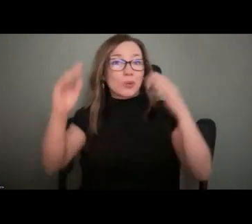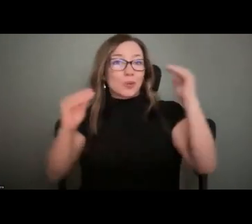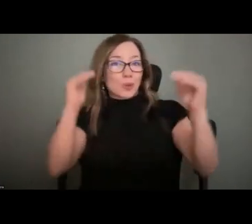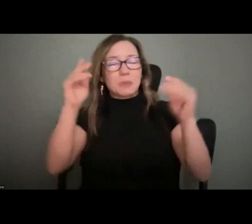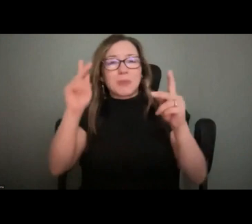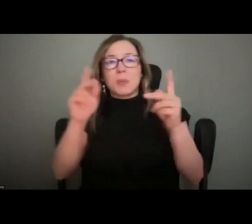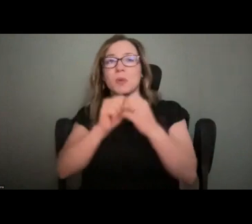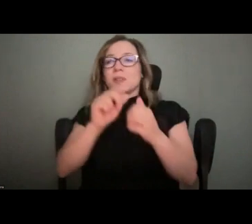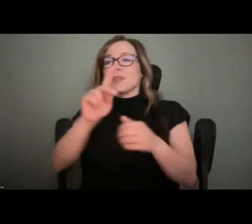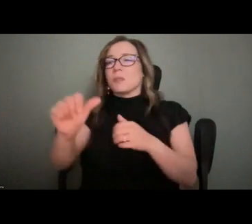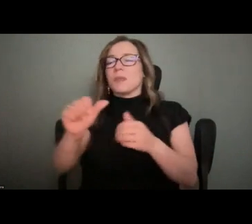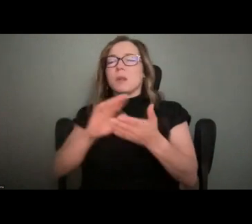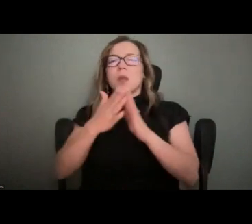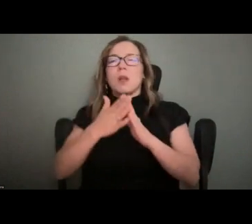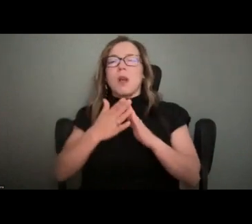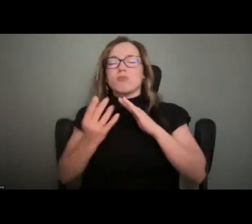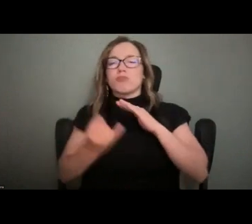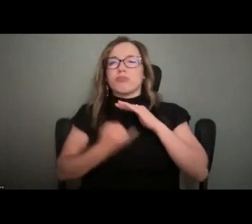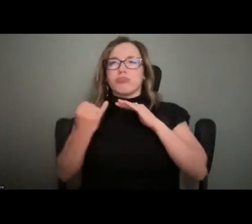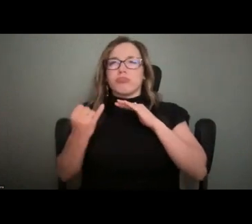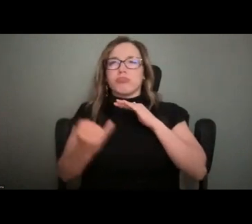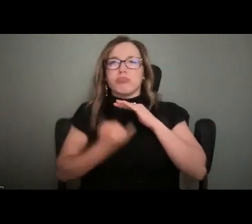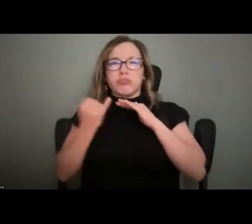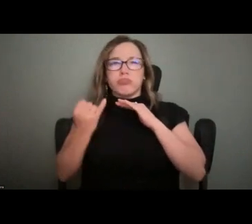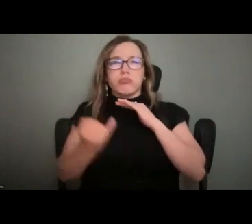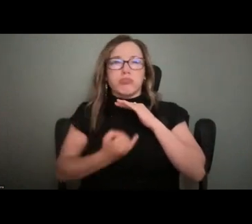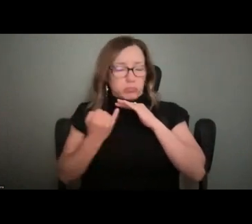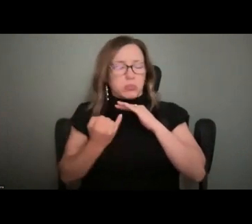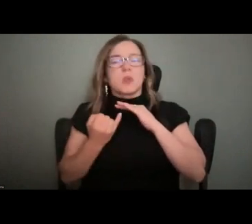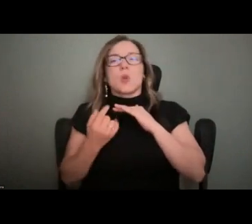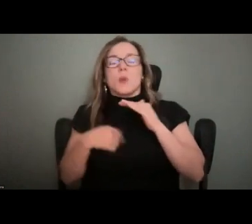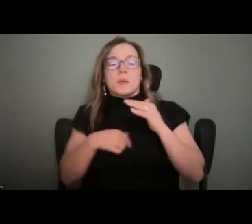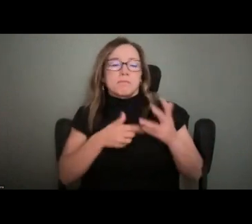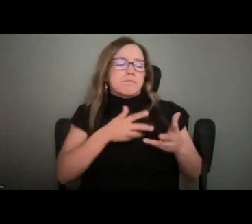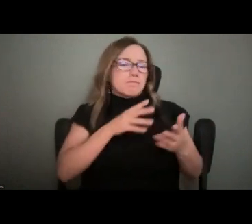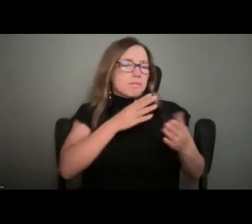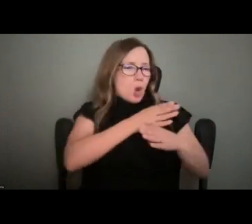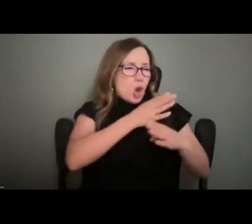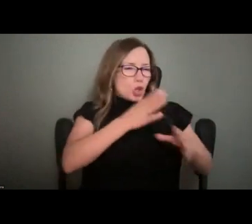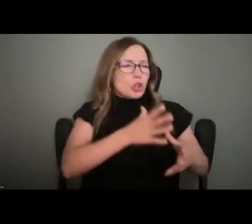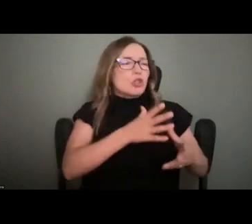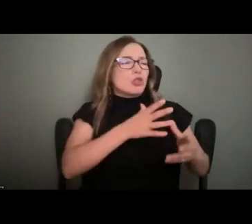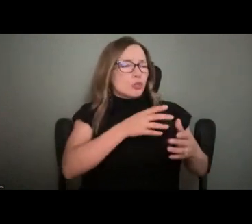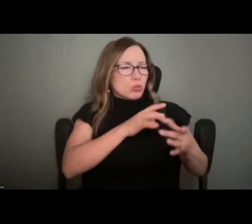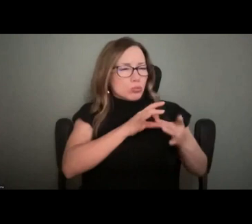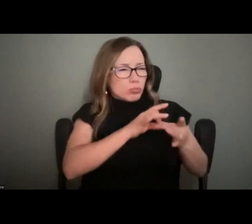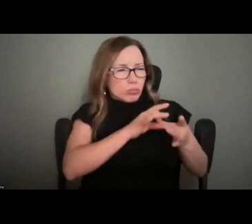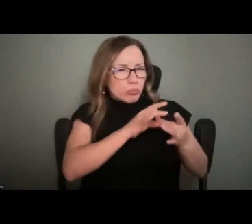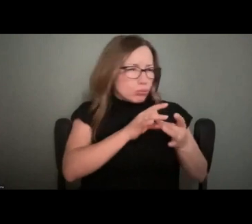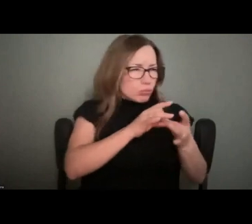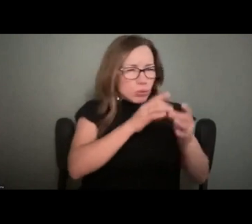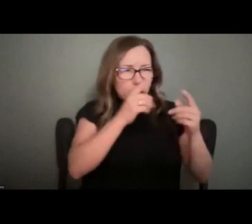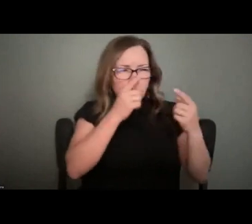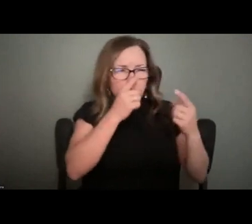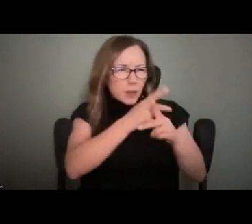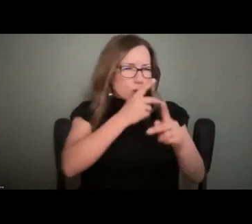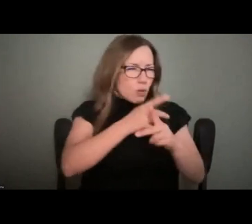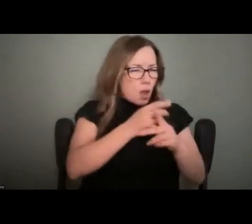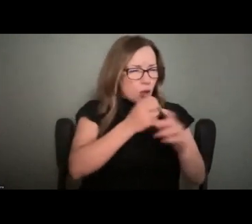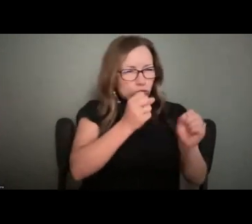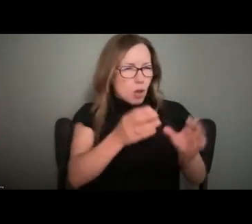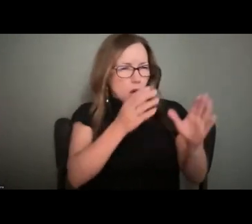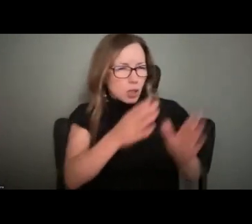disabilities become socially isolated. And we worked with our partners to highlight successful strategies to